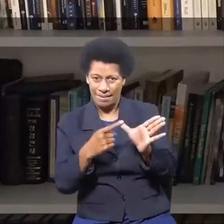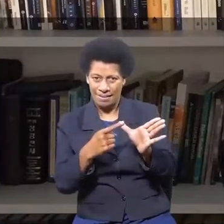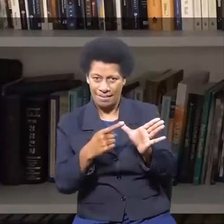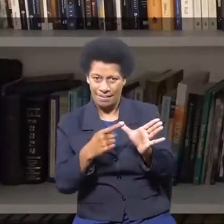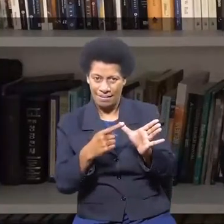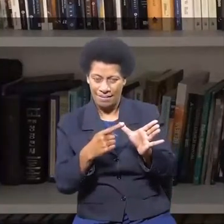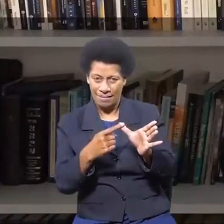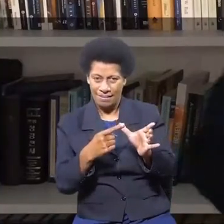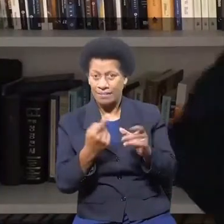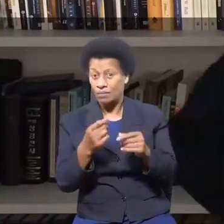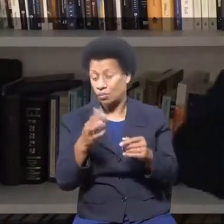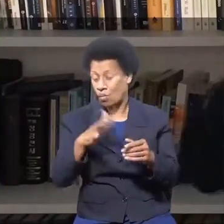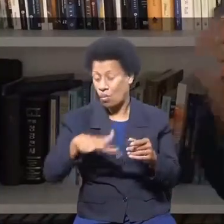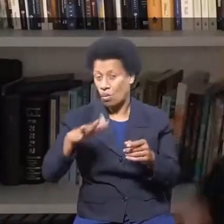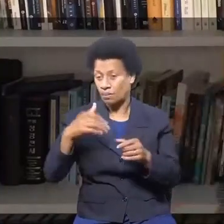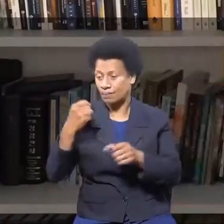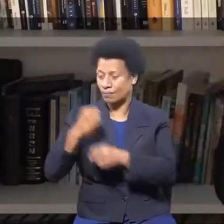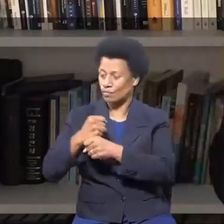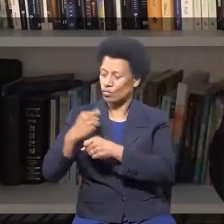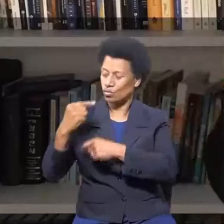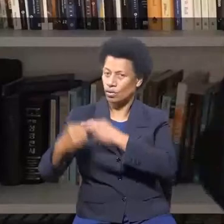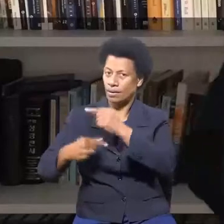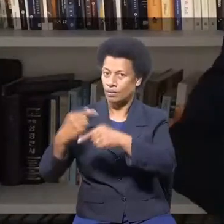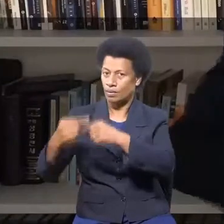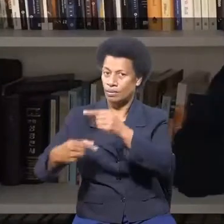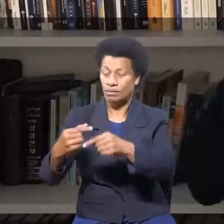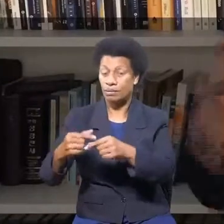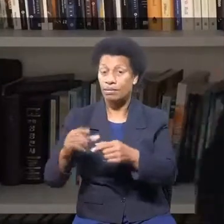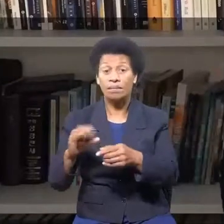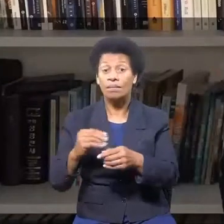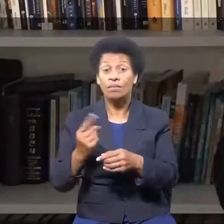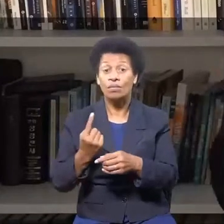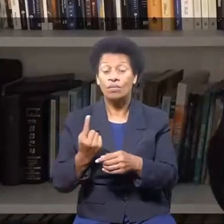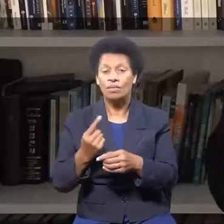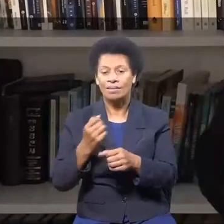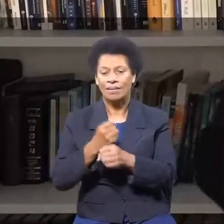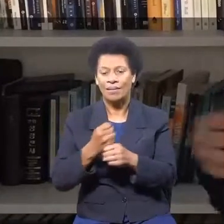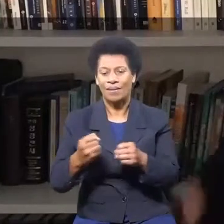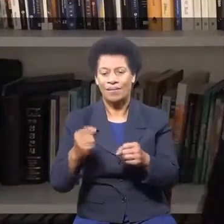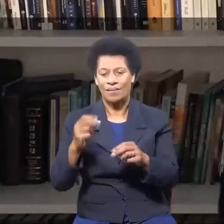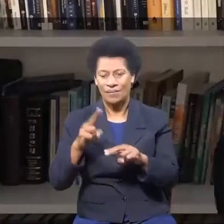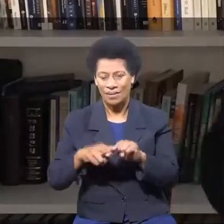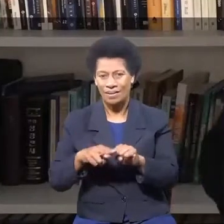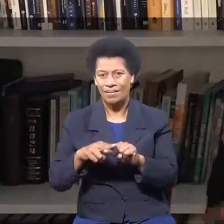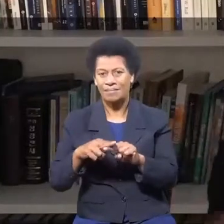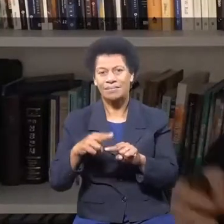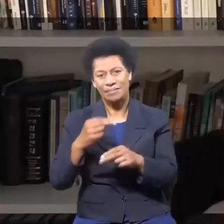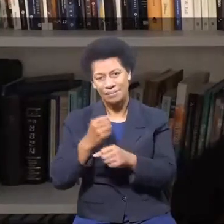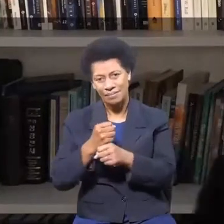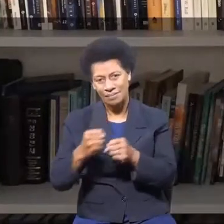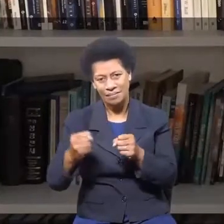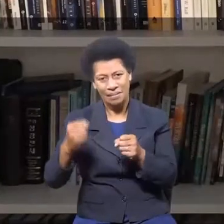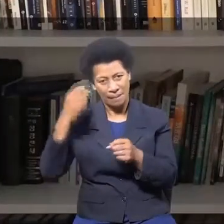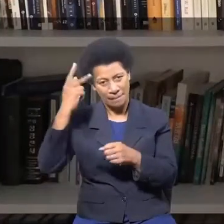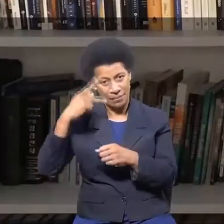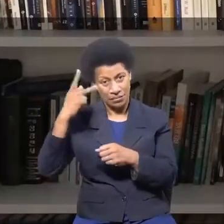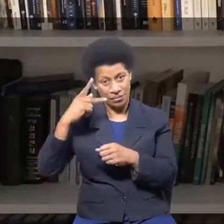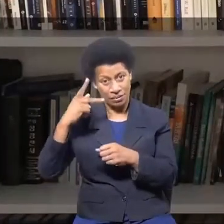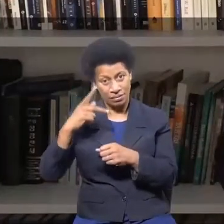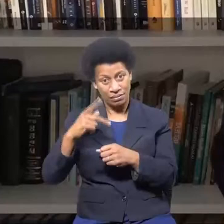our genes. And every generation, from your grandparents down to your parents, down to you, down to your